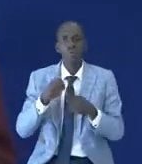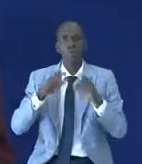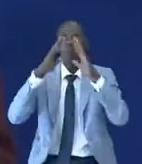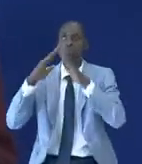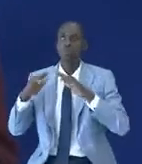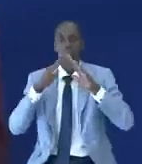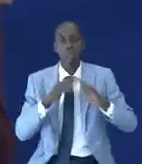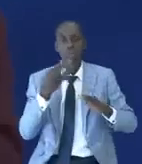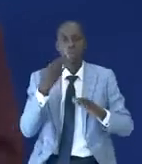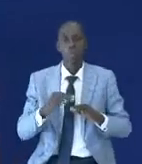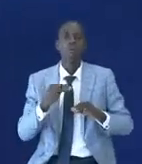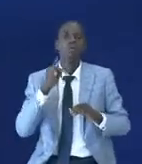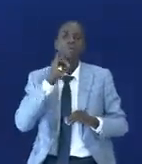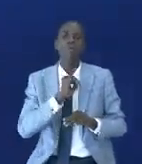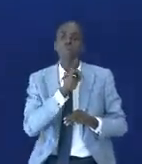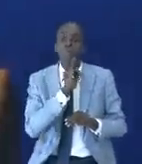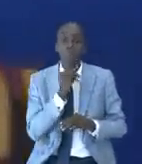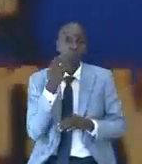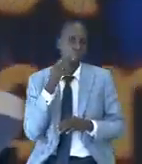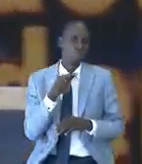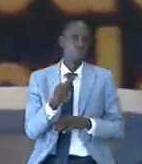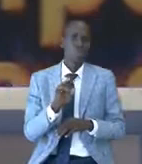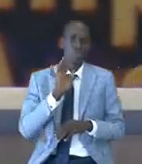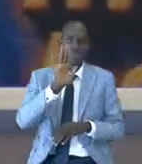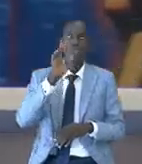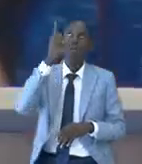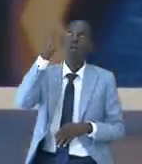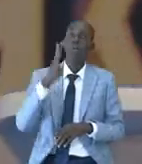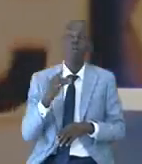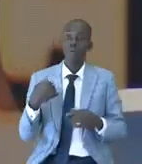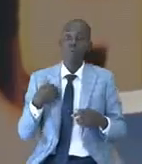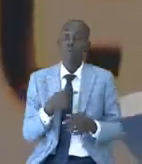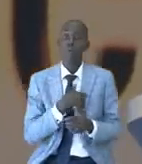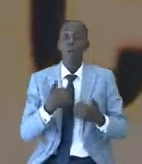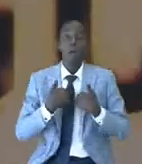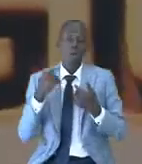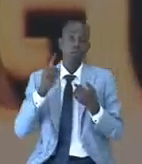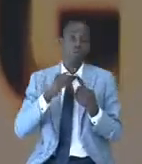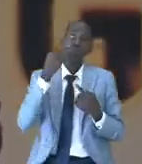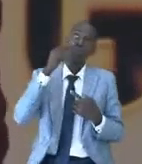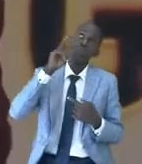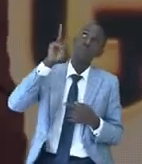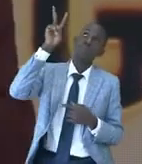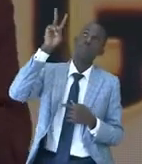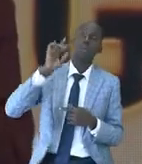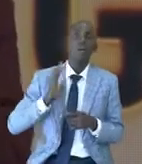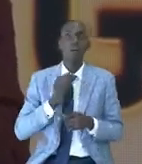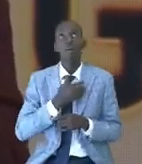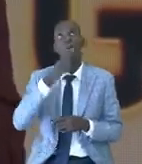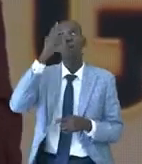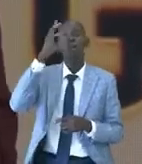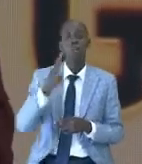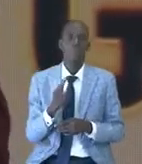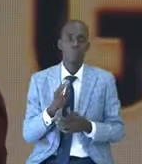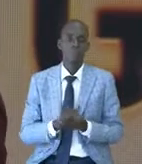Judah, behold your God. We have to behold our God. And then,